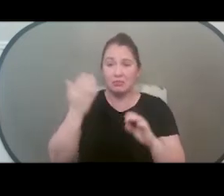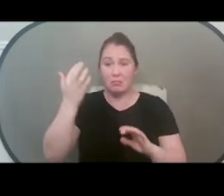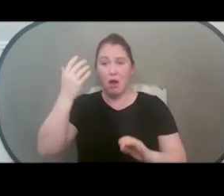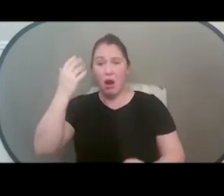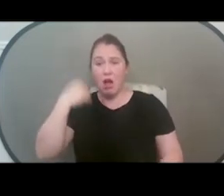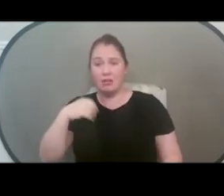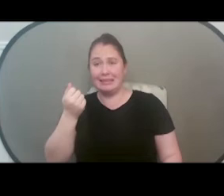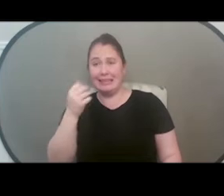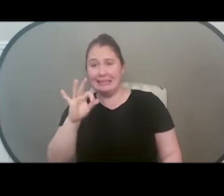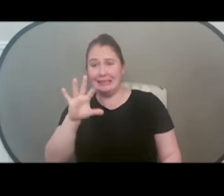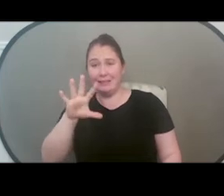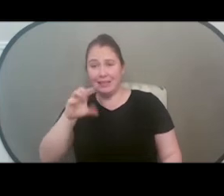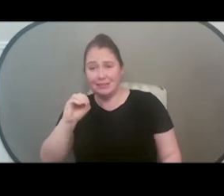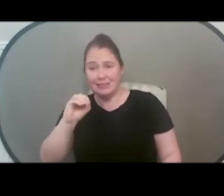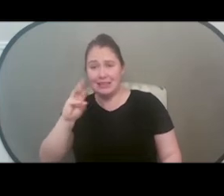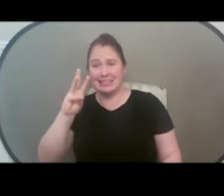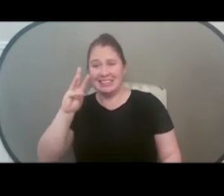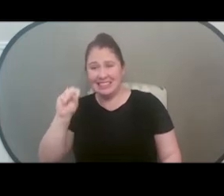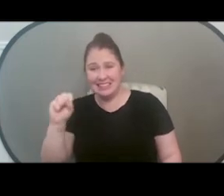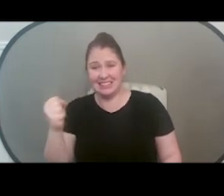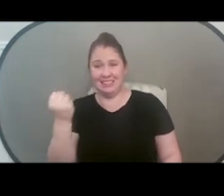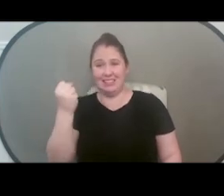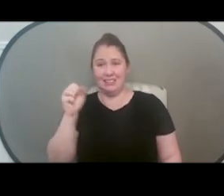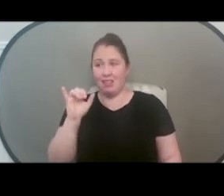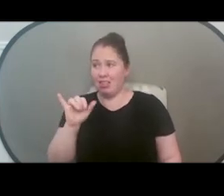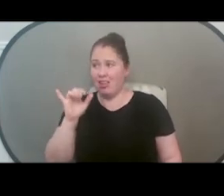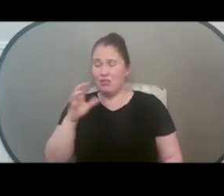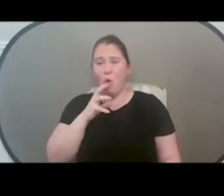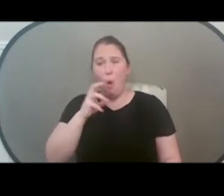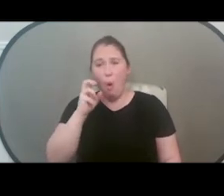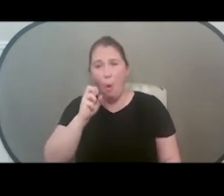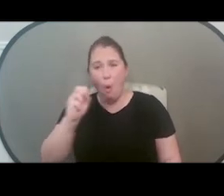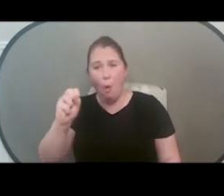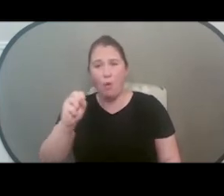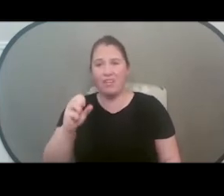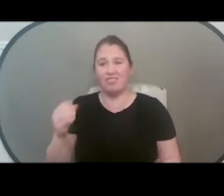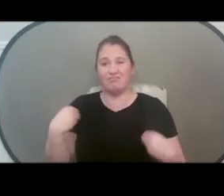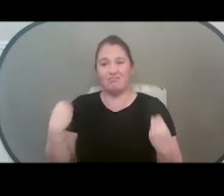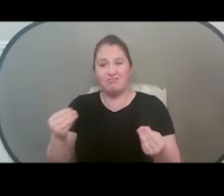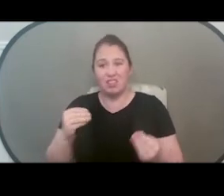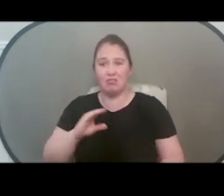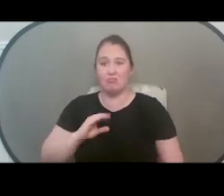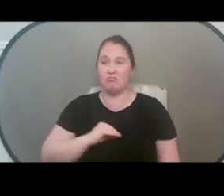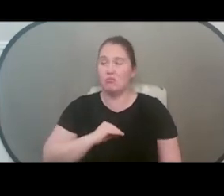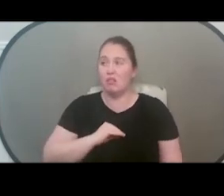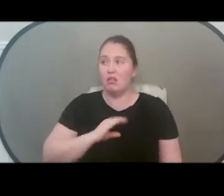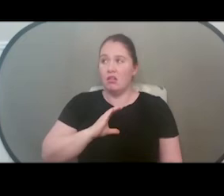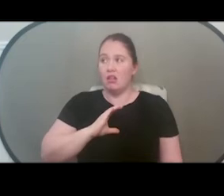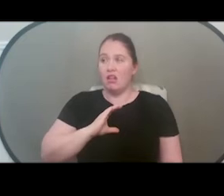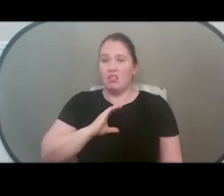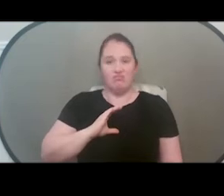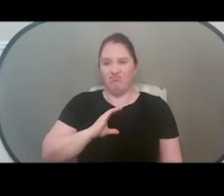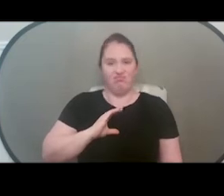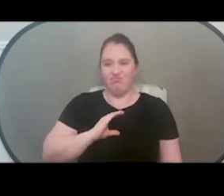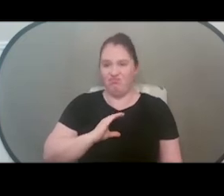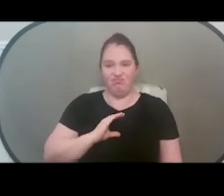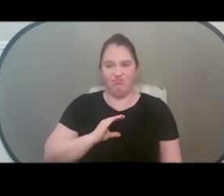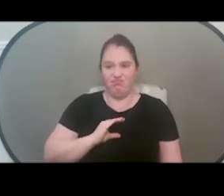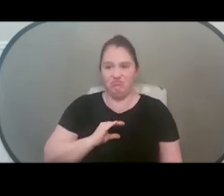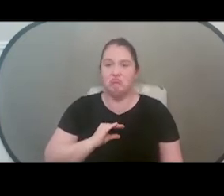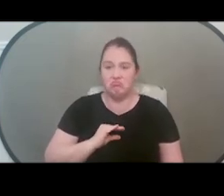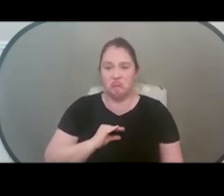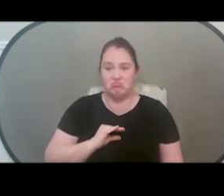mean, that's an old facility, and it doesn't inspire a lot of confidence. Yeah, you can tell the